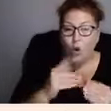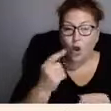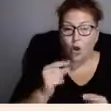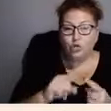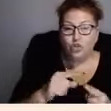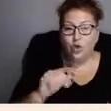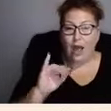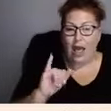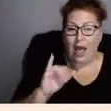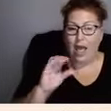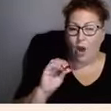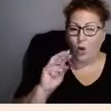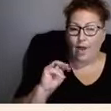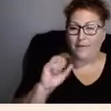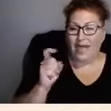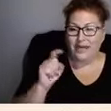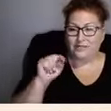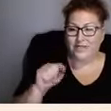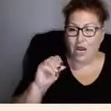iomx.org.